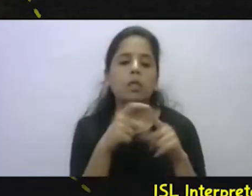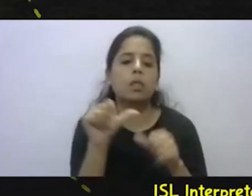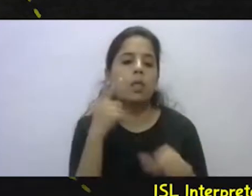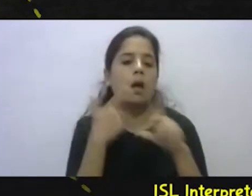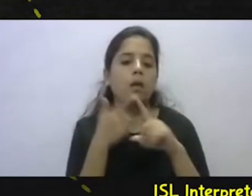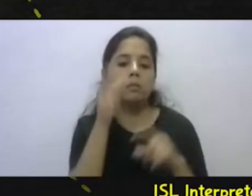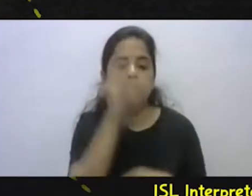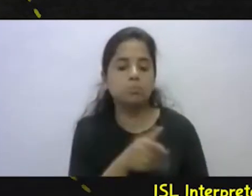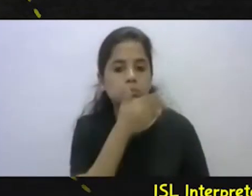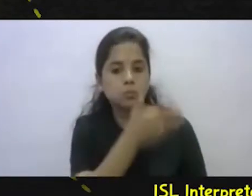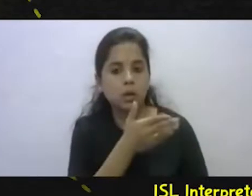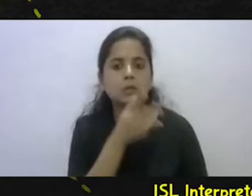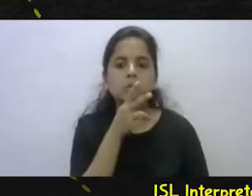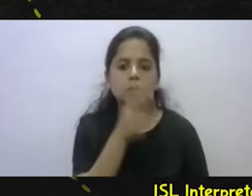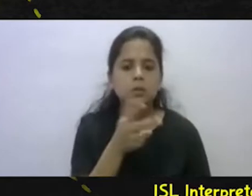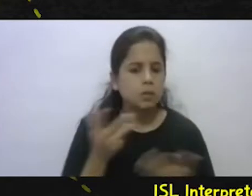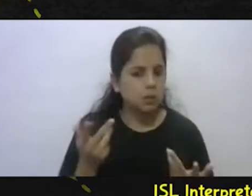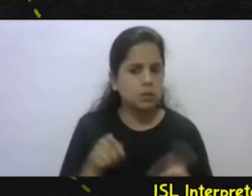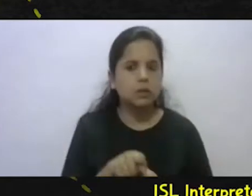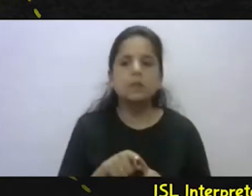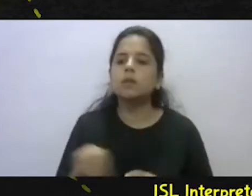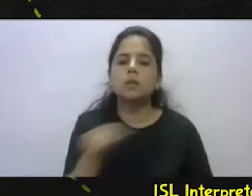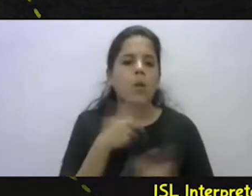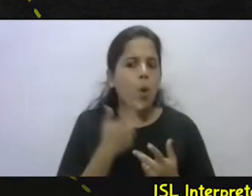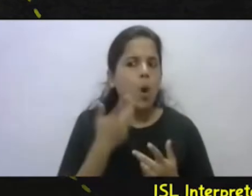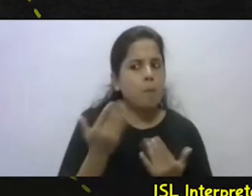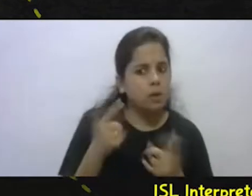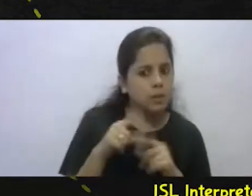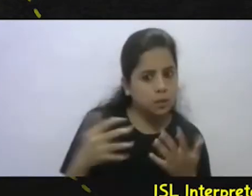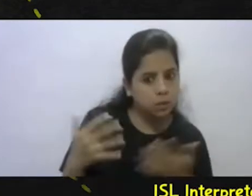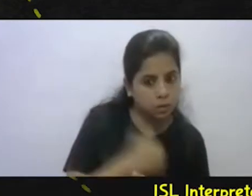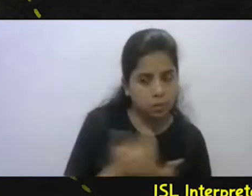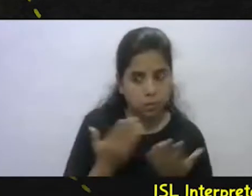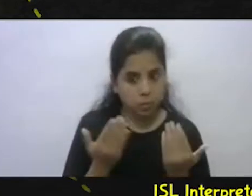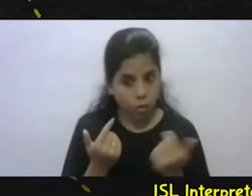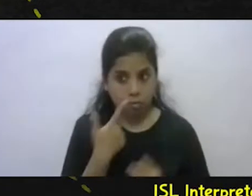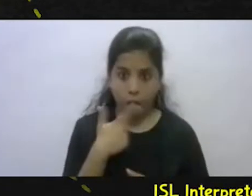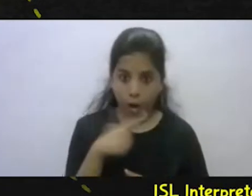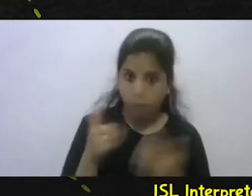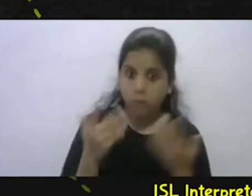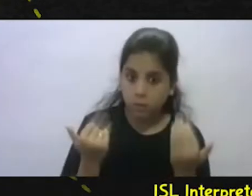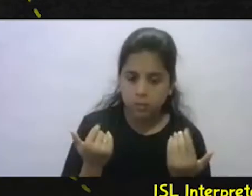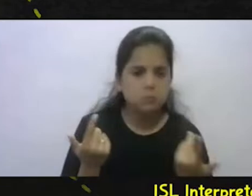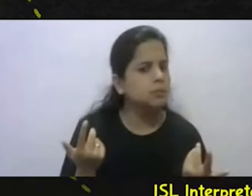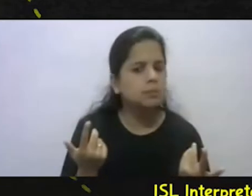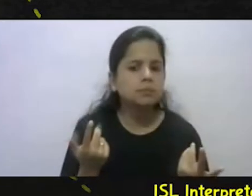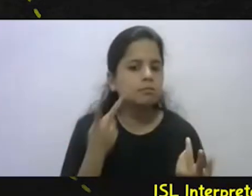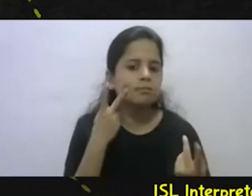person, it has a bearing on what data you can collect, whether you would even allow